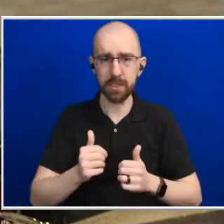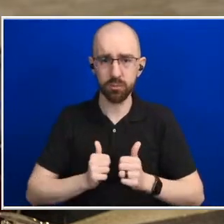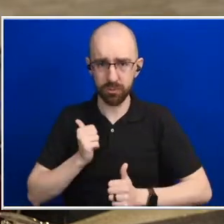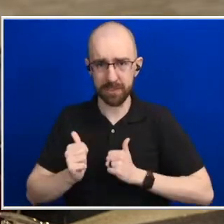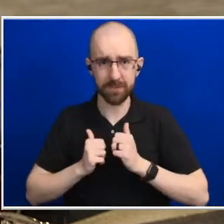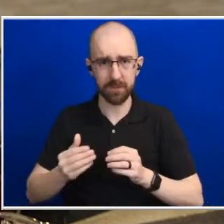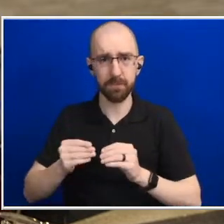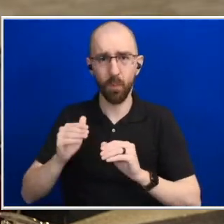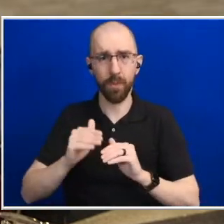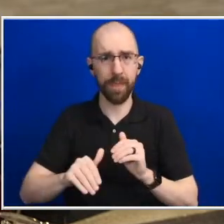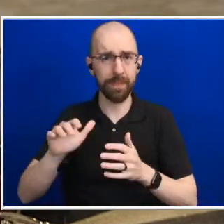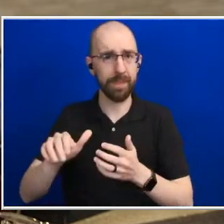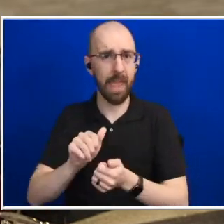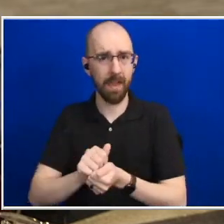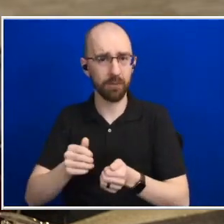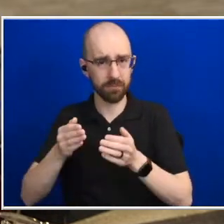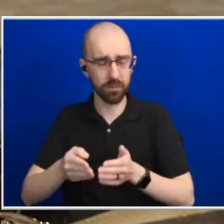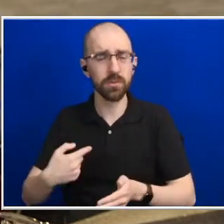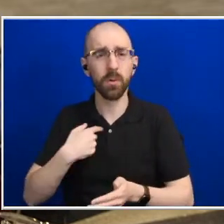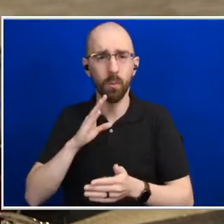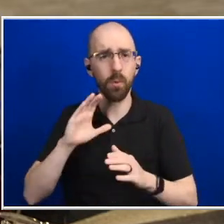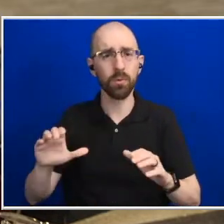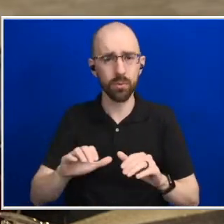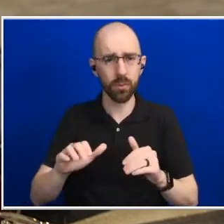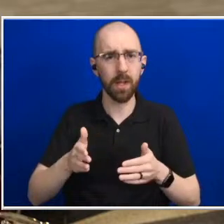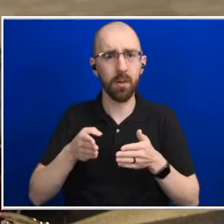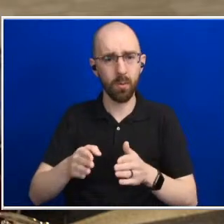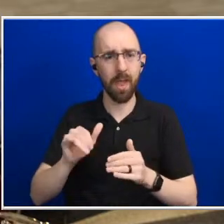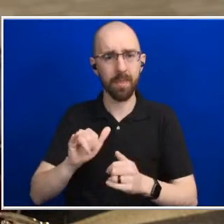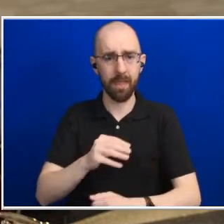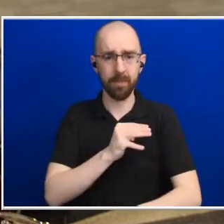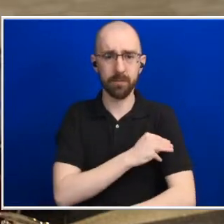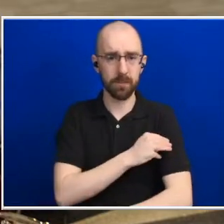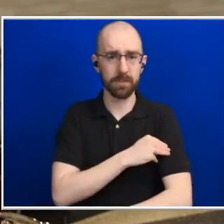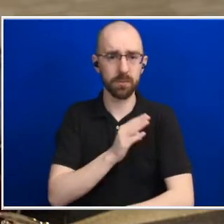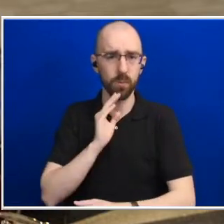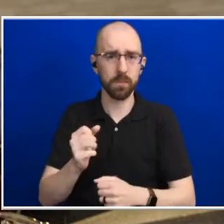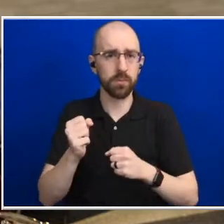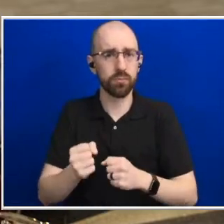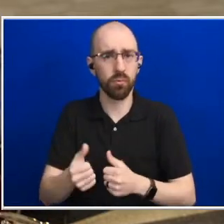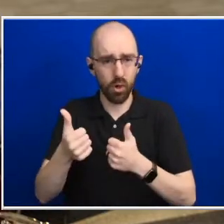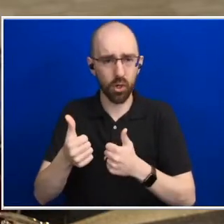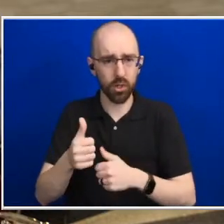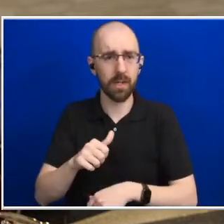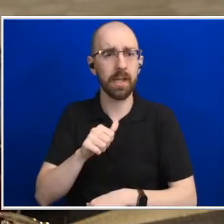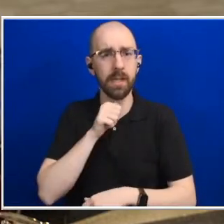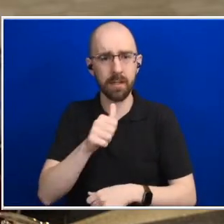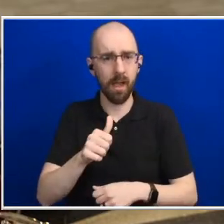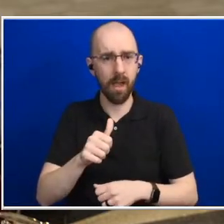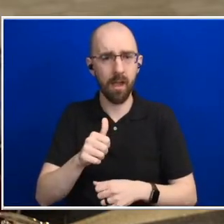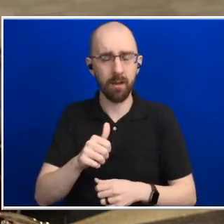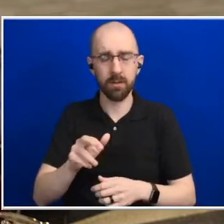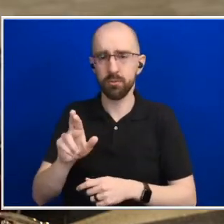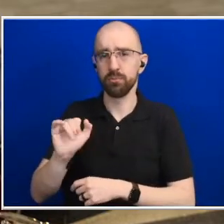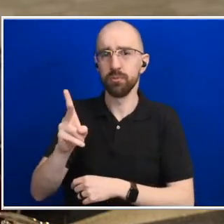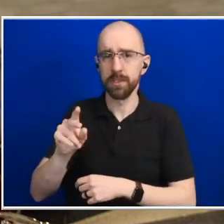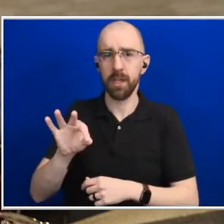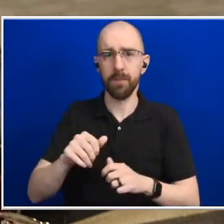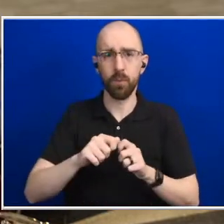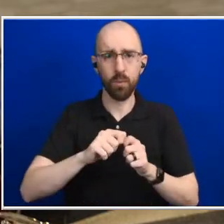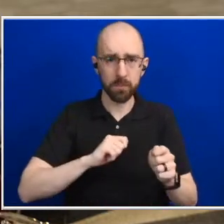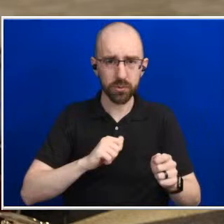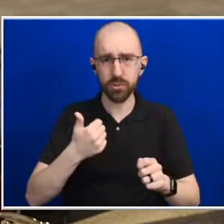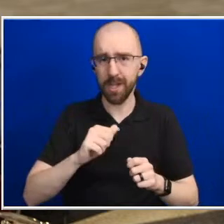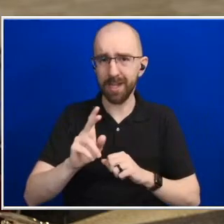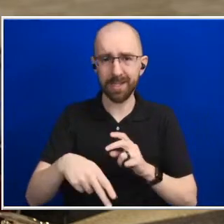person, we're going to do it in such a way that those muscles are going to be stronger. They're not going to be at significant risk of rupture or any kind of damage at